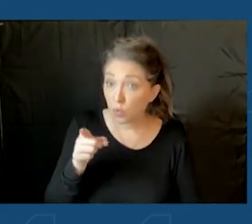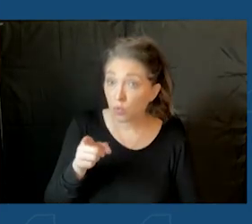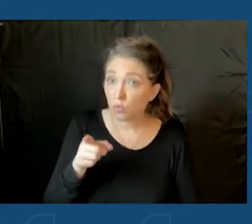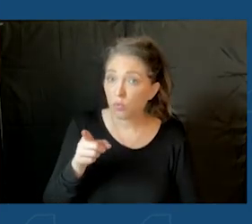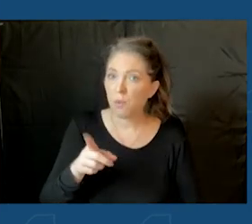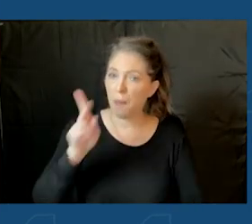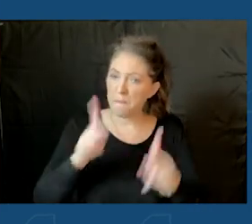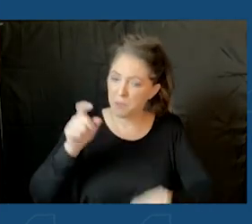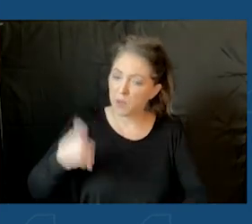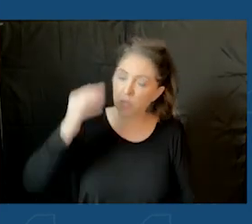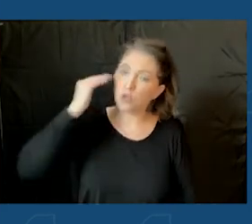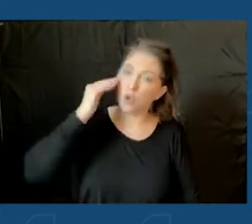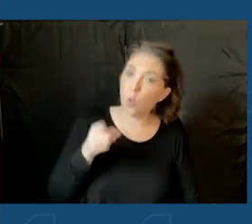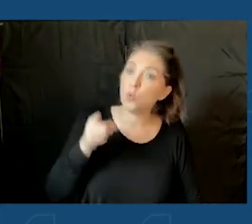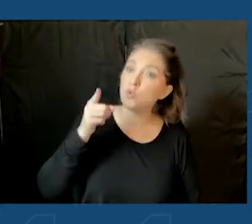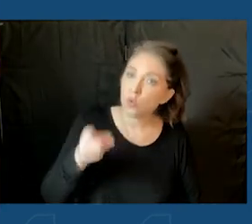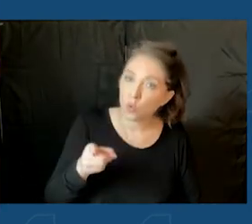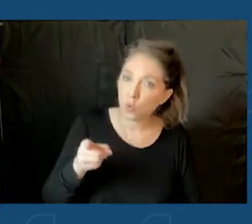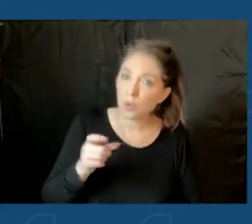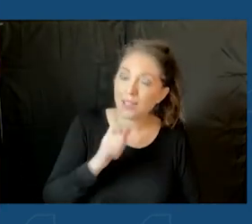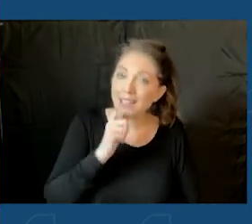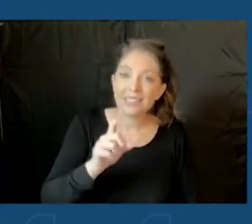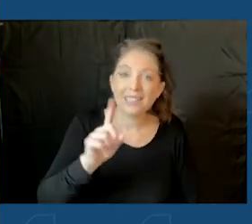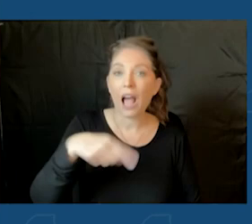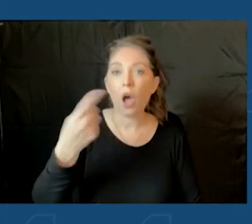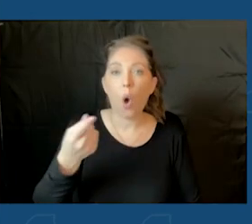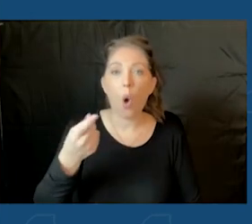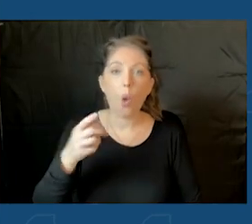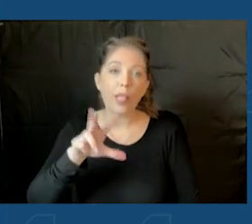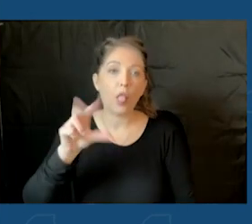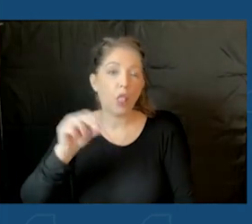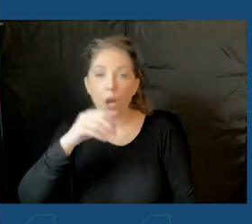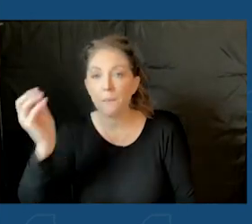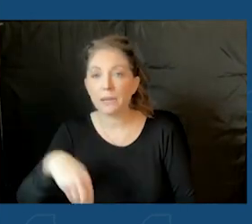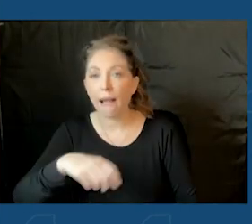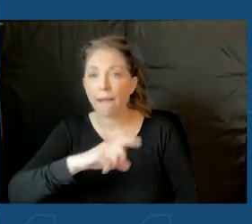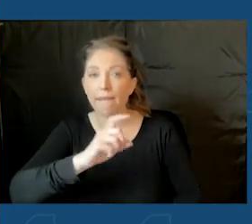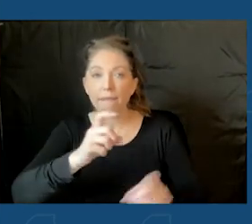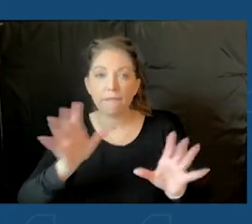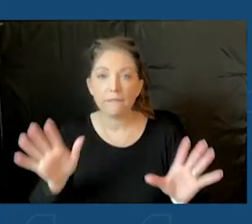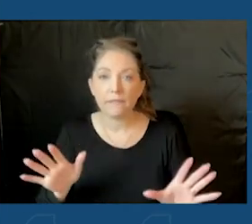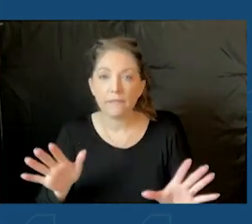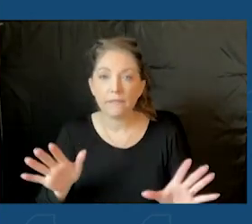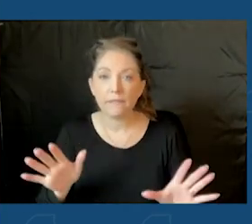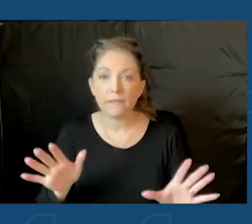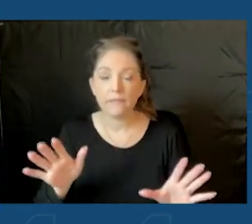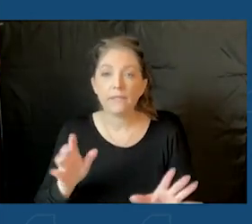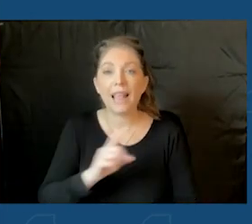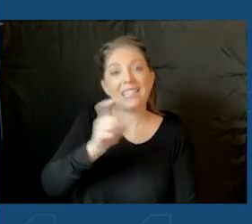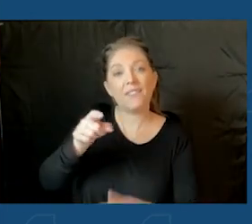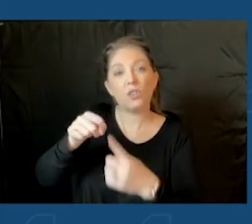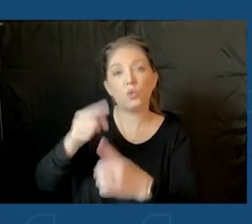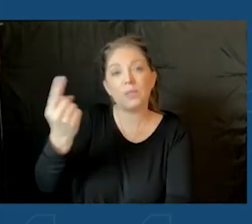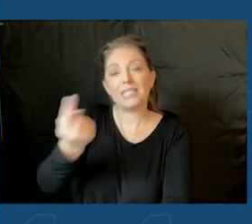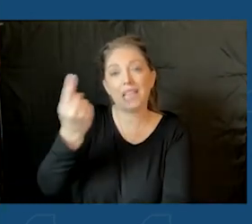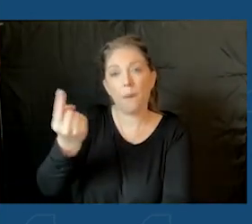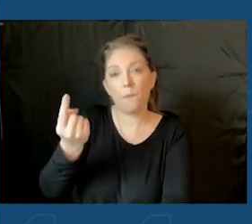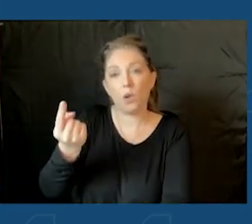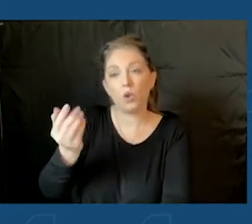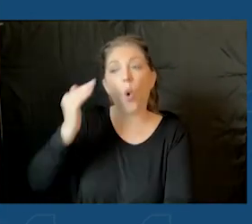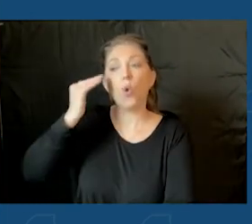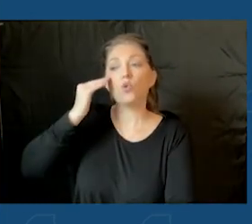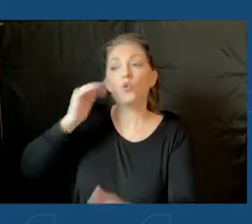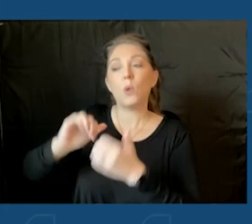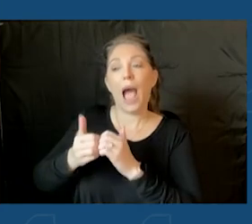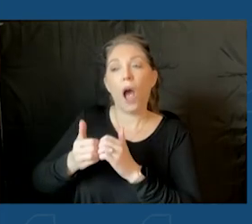know. So it's not just giving away 30%. It's giving it to someone who knew how to take the ball